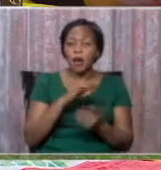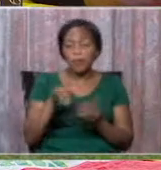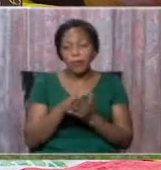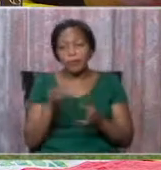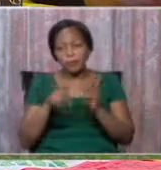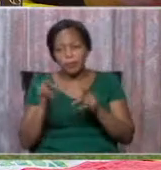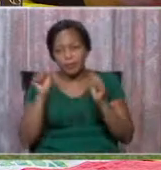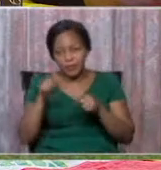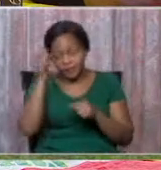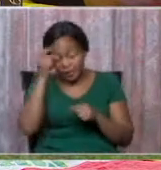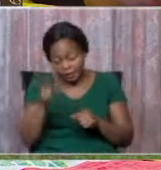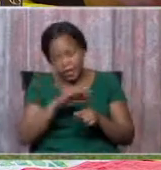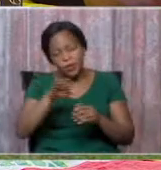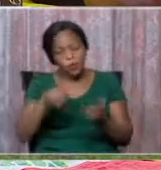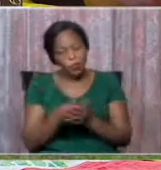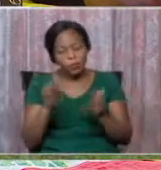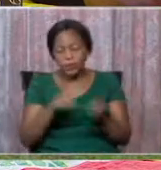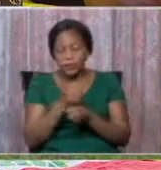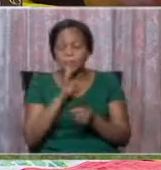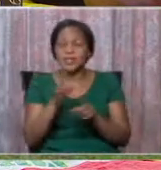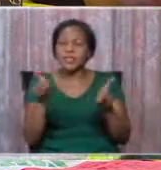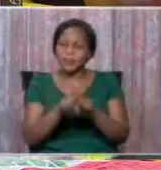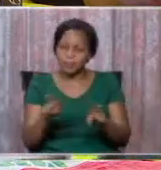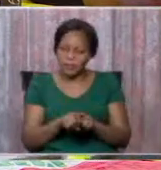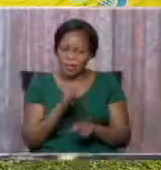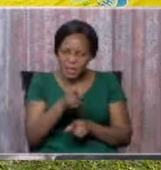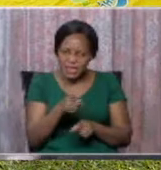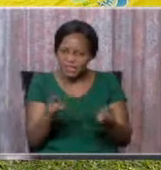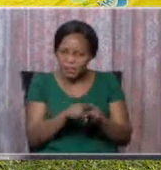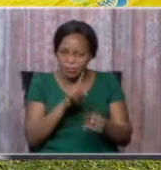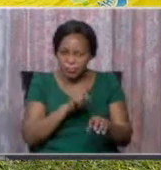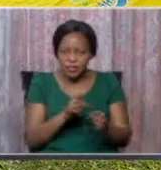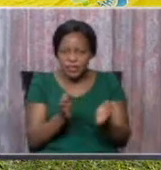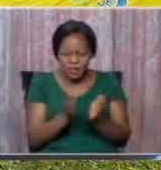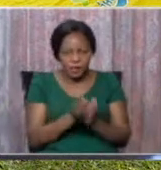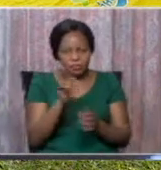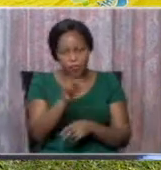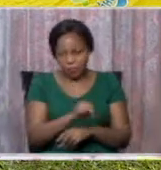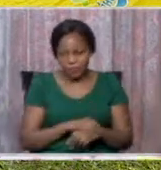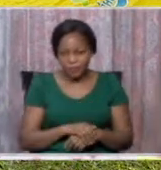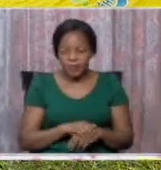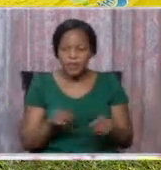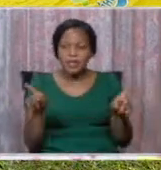14 years. The testosterone is not yet enough. It has to be a lot